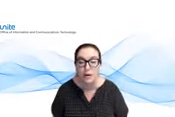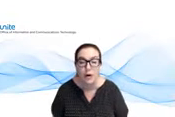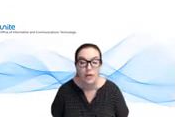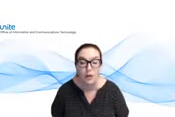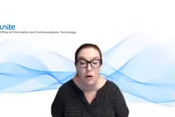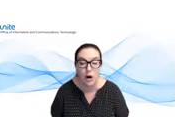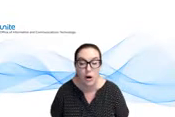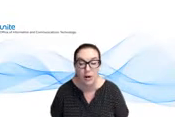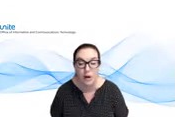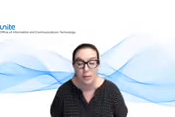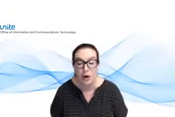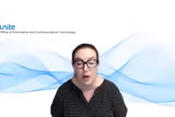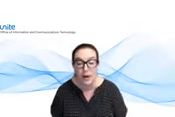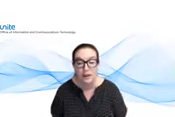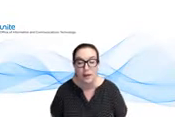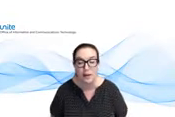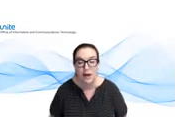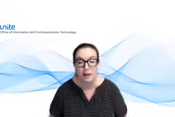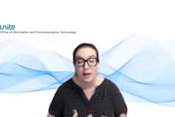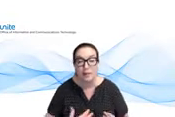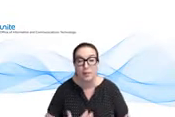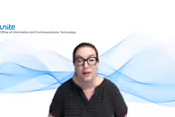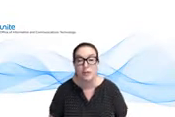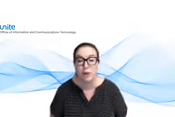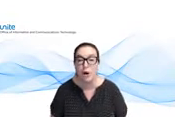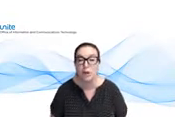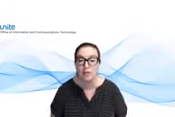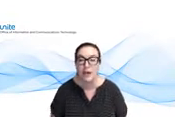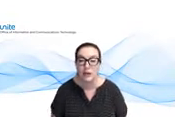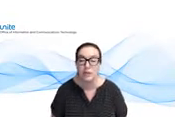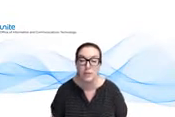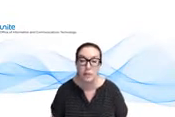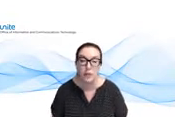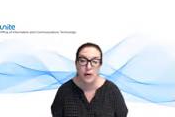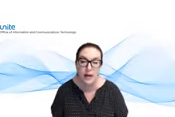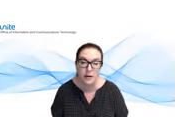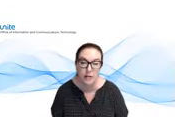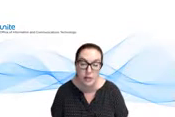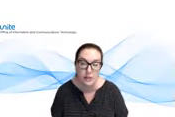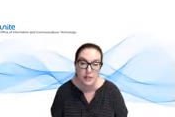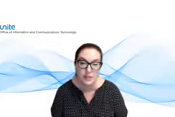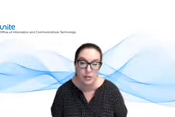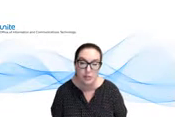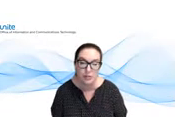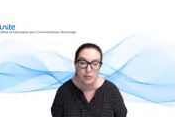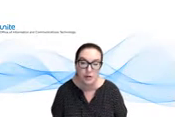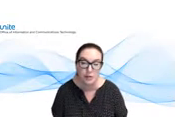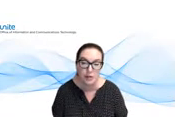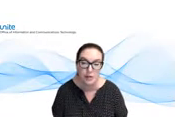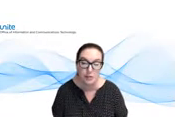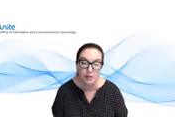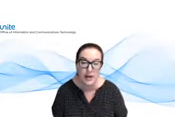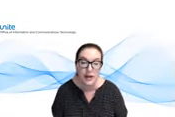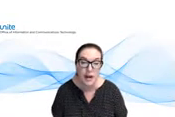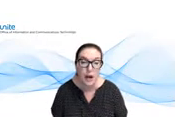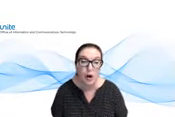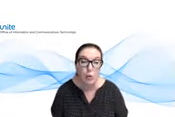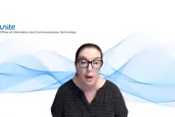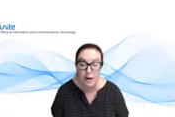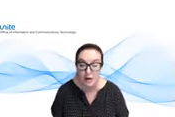Learning Center for our colleagues, and that brings you to all of that good support and resources and tools that Microsoft